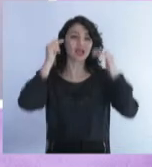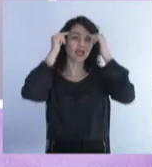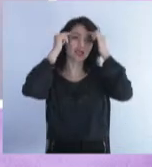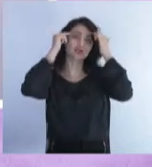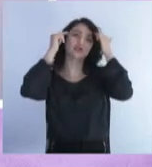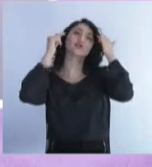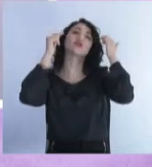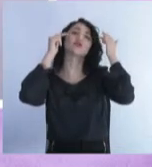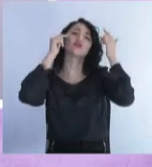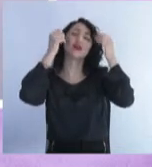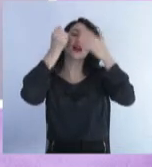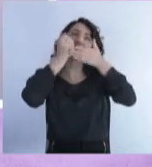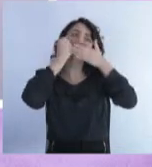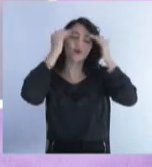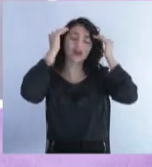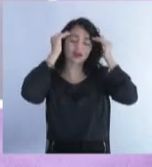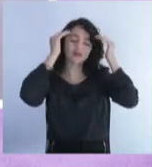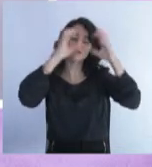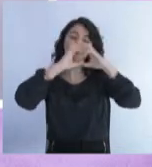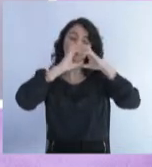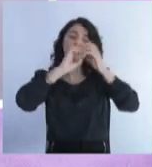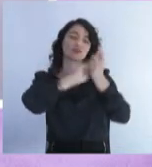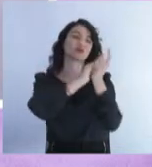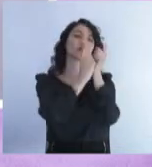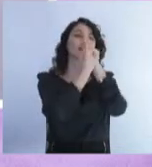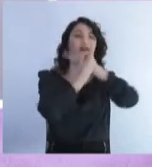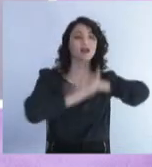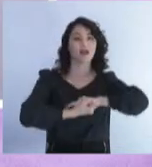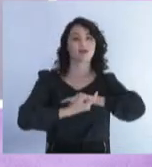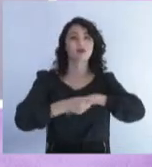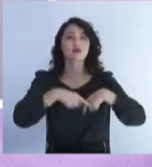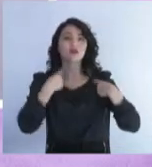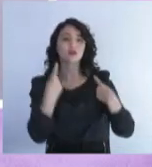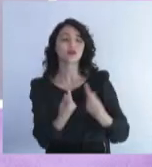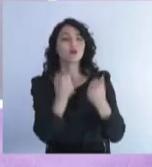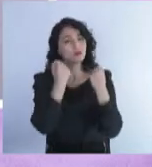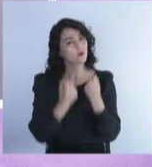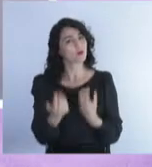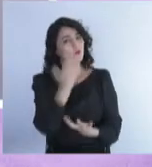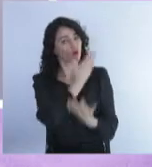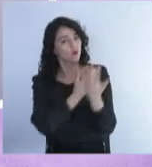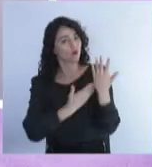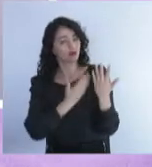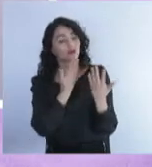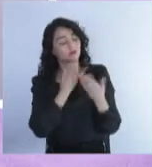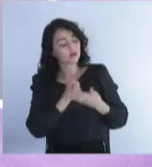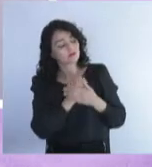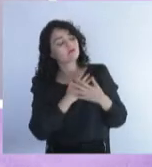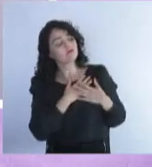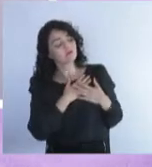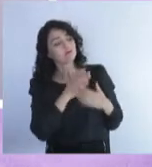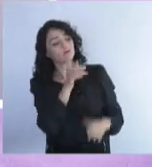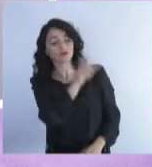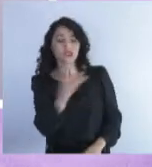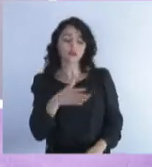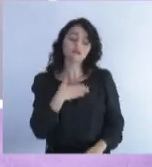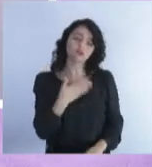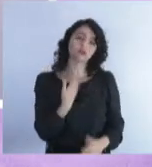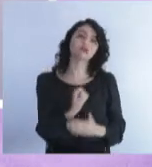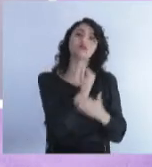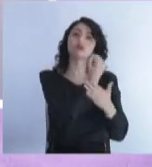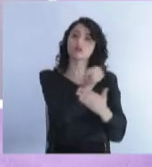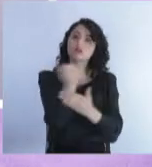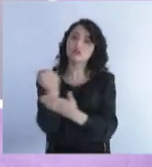the social brain. It makes us more capable of that caring, of that compassion, finally, because I